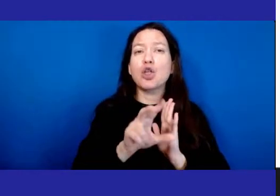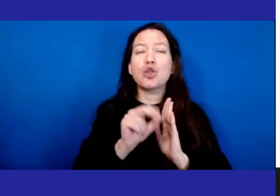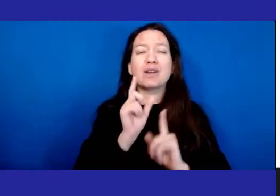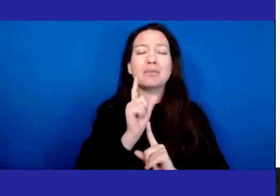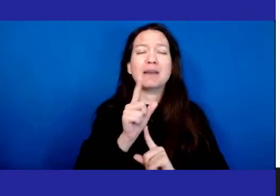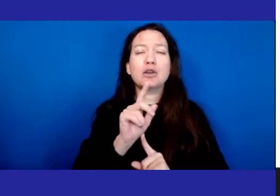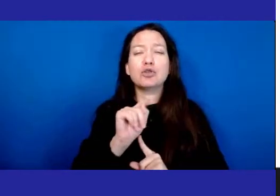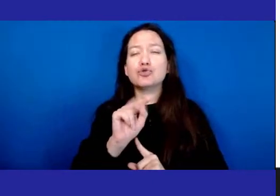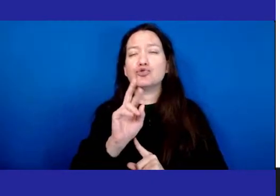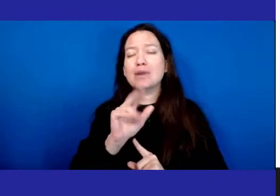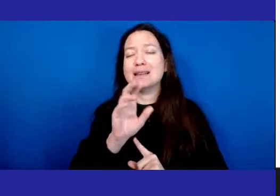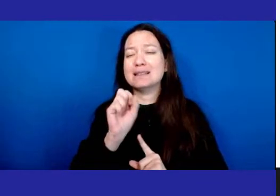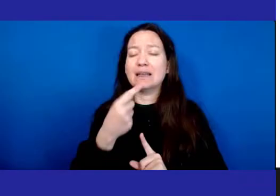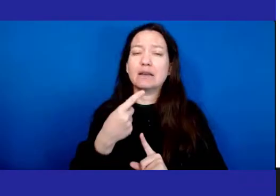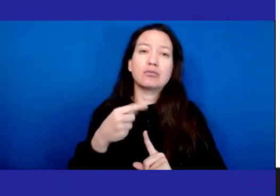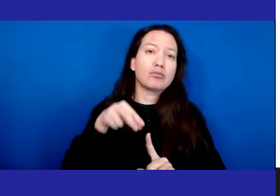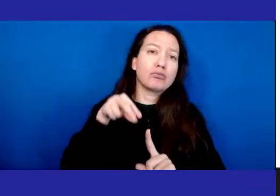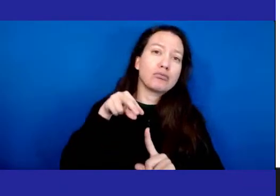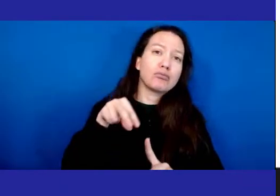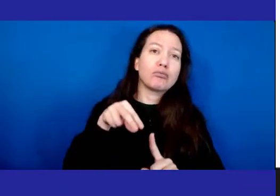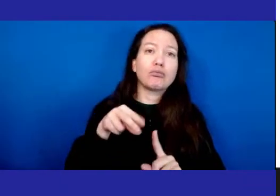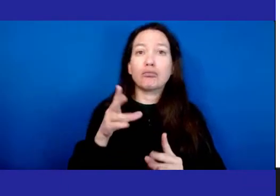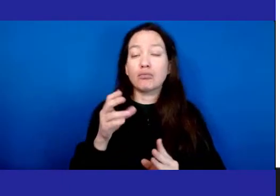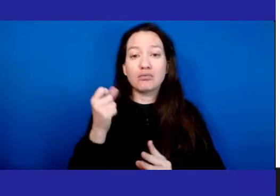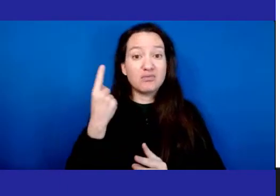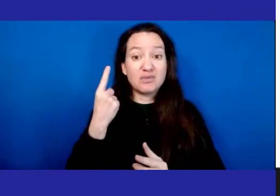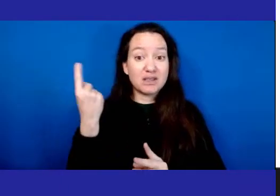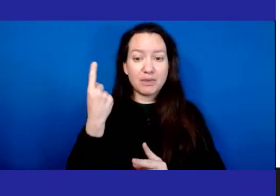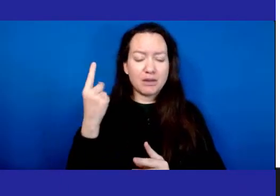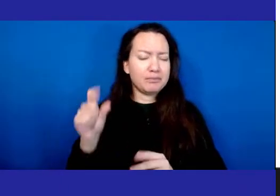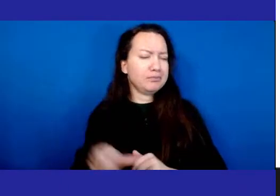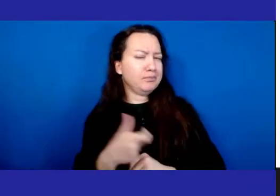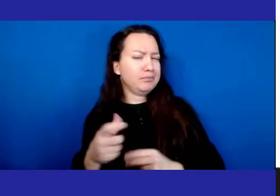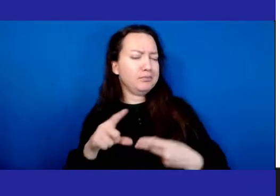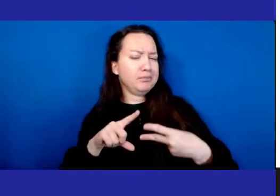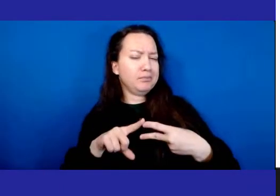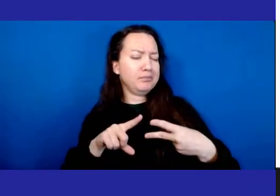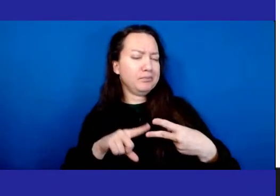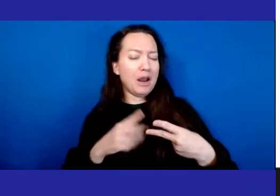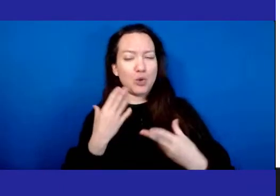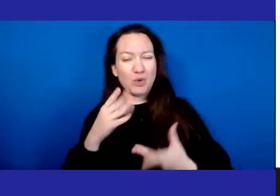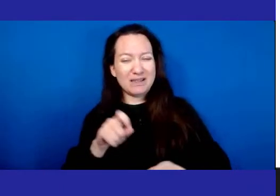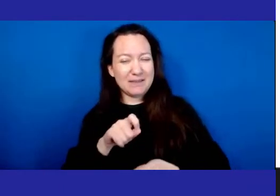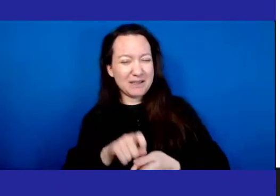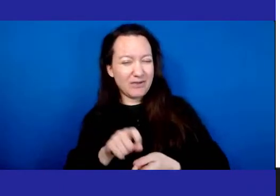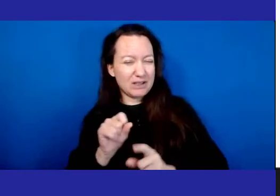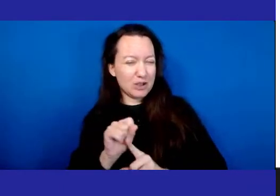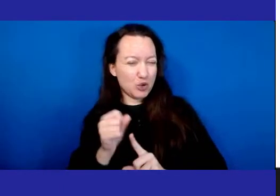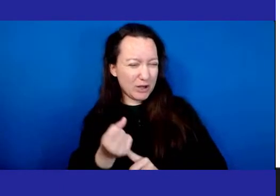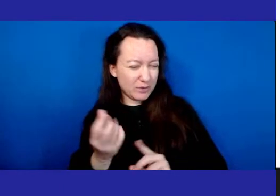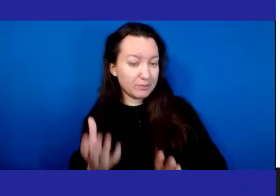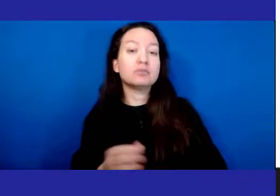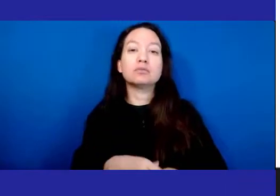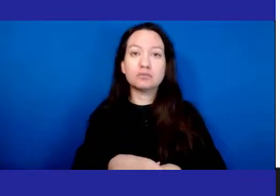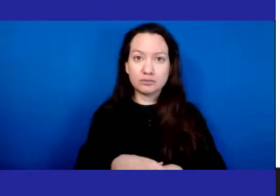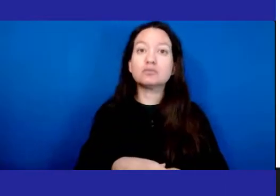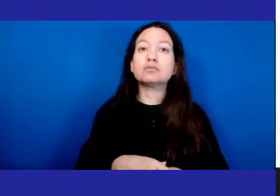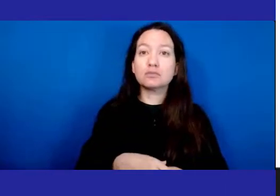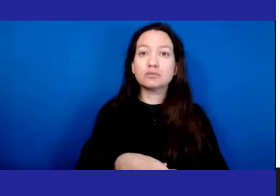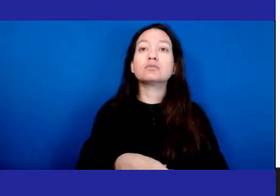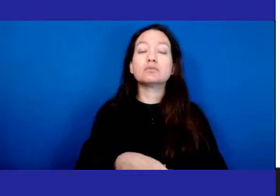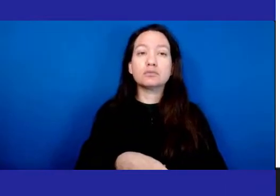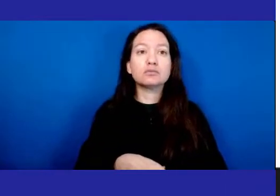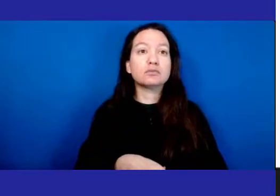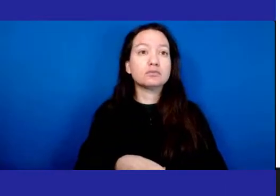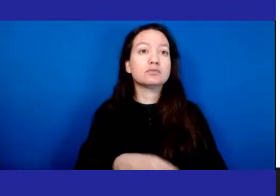right? Unless there's really something else going on, and I don't know the specific situation that you're talking about. So, but I'm